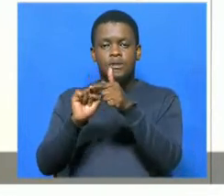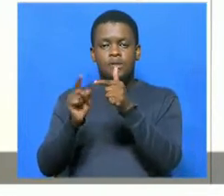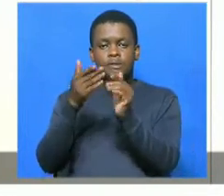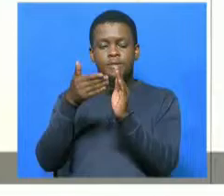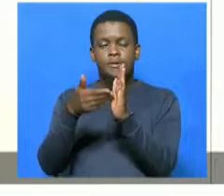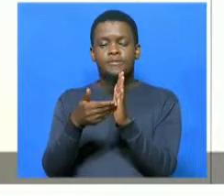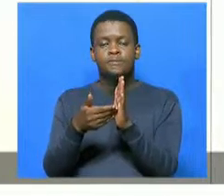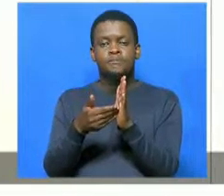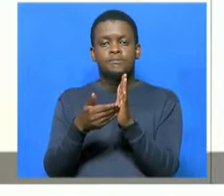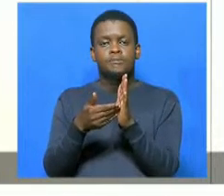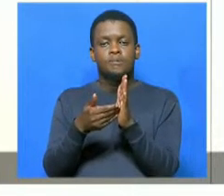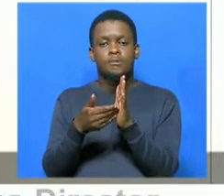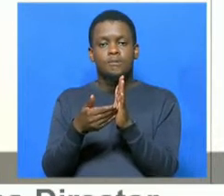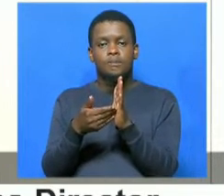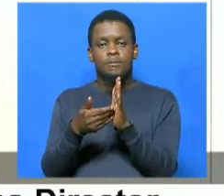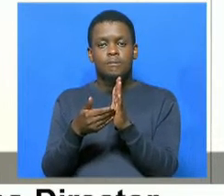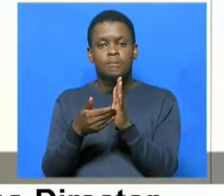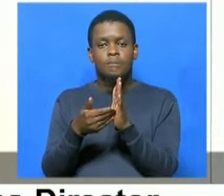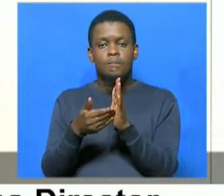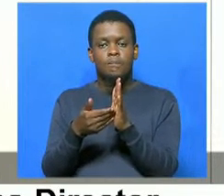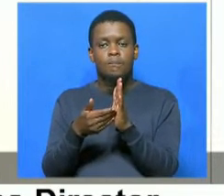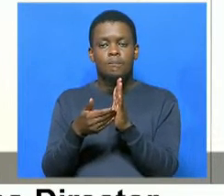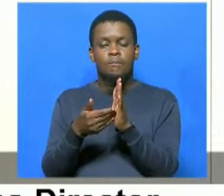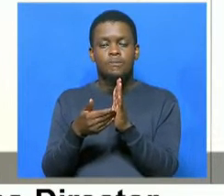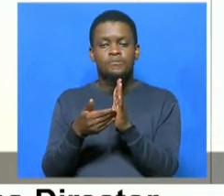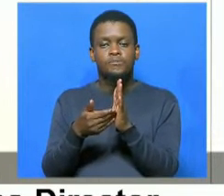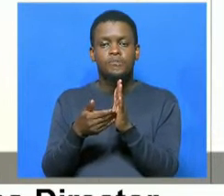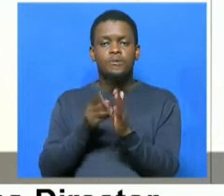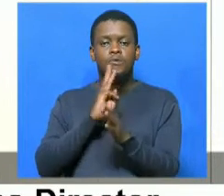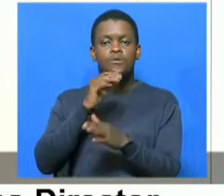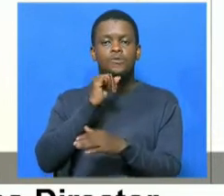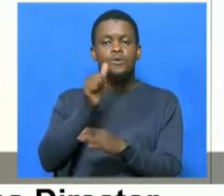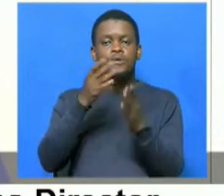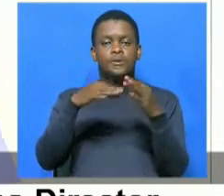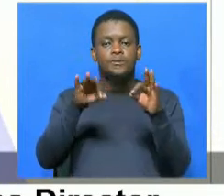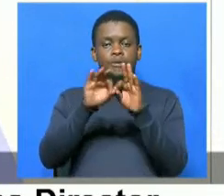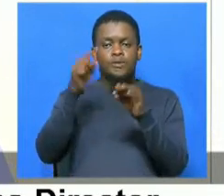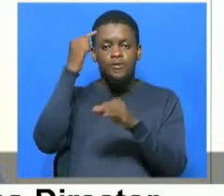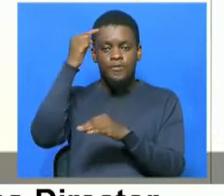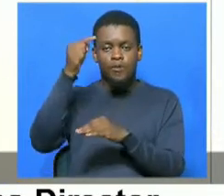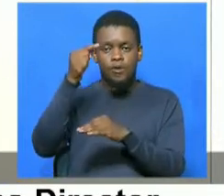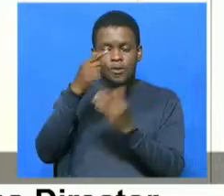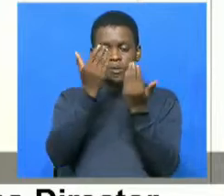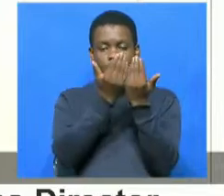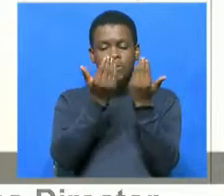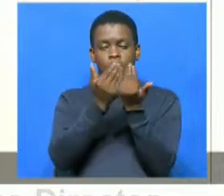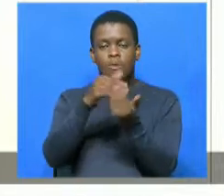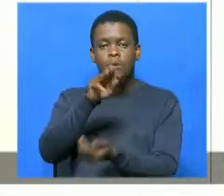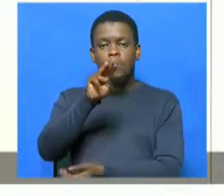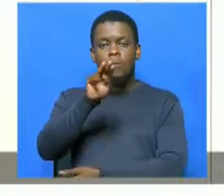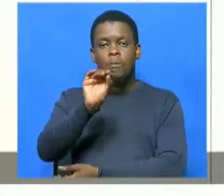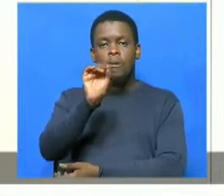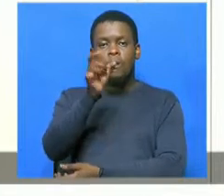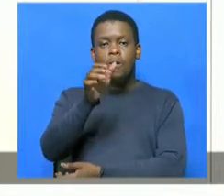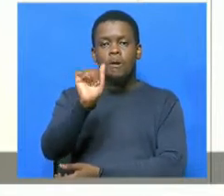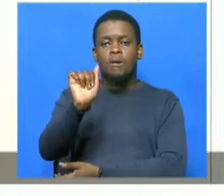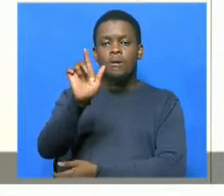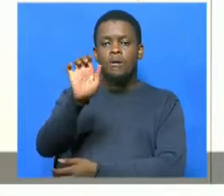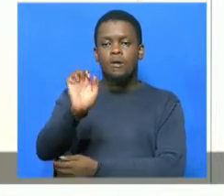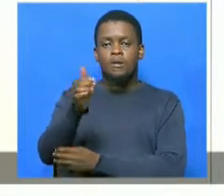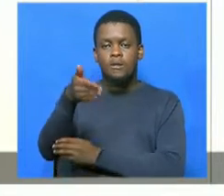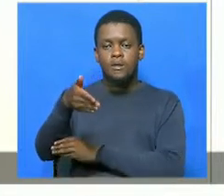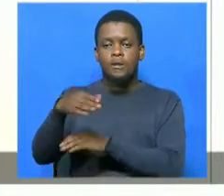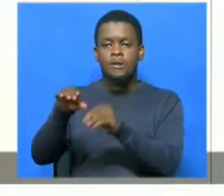Our borehole project success will not benefit Mogale and Maokane schools only. Mogale admits students from 9 wards in the